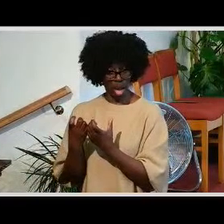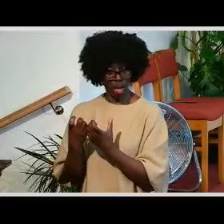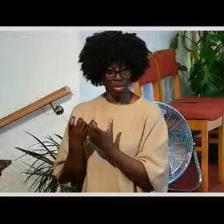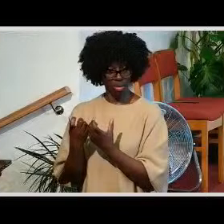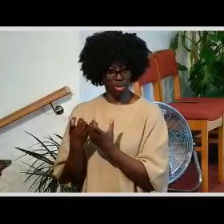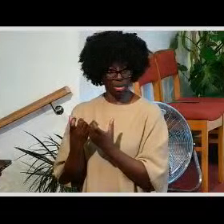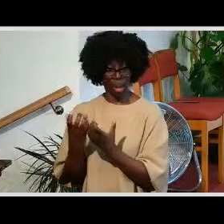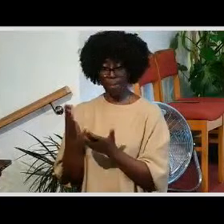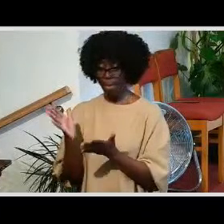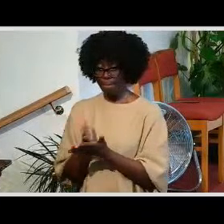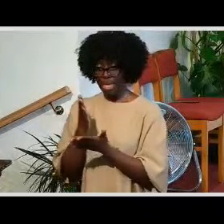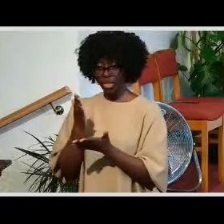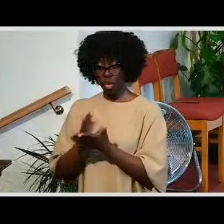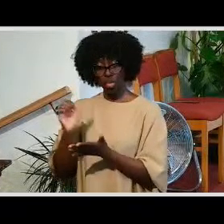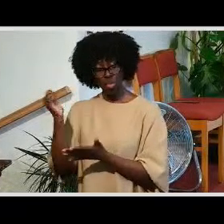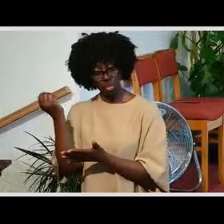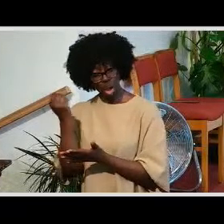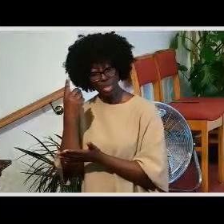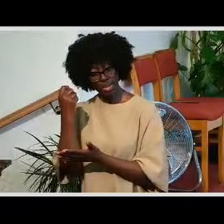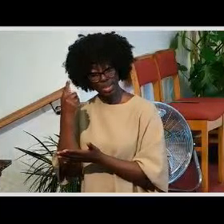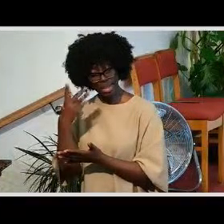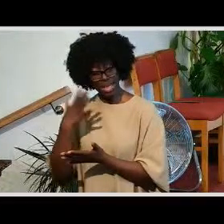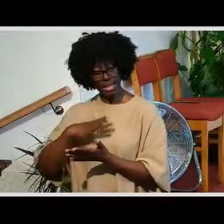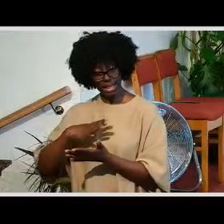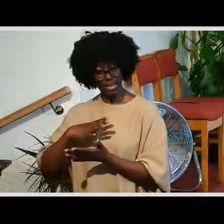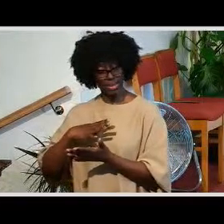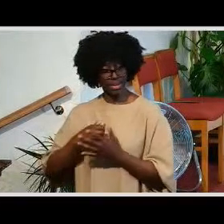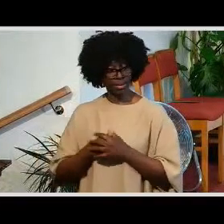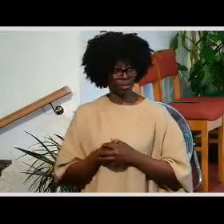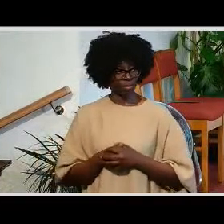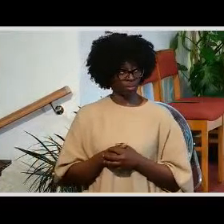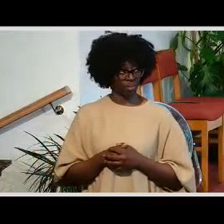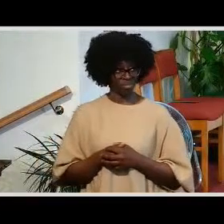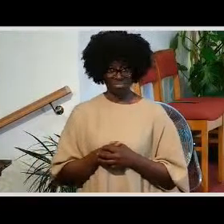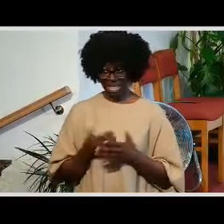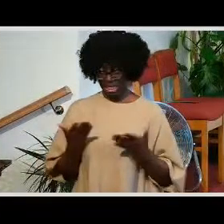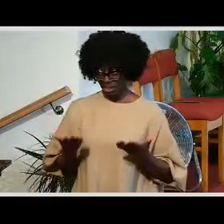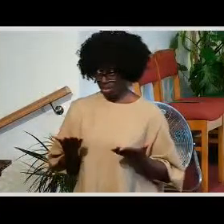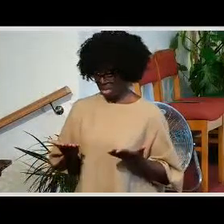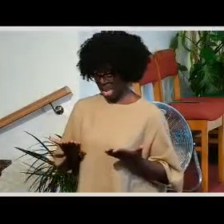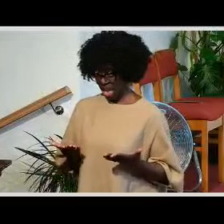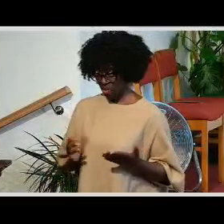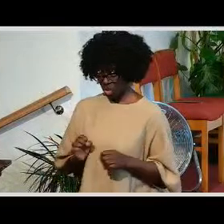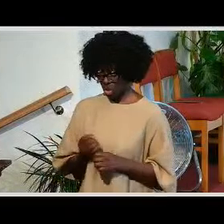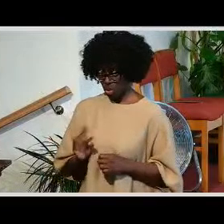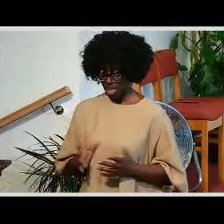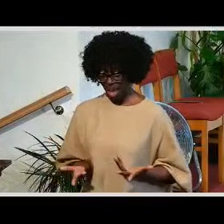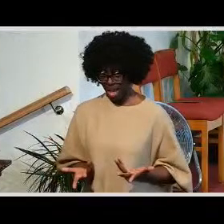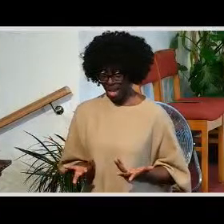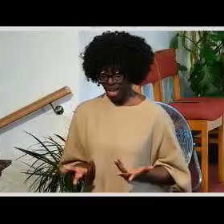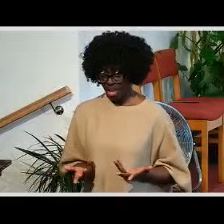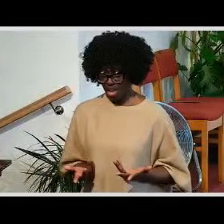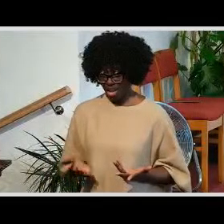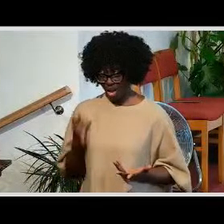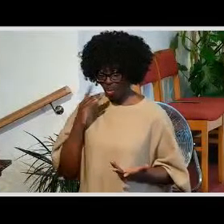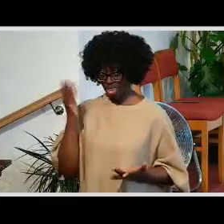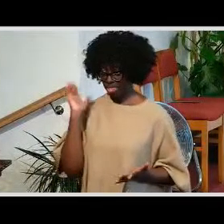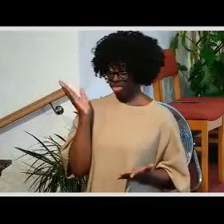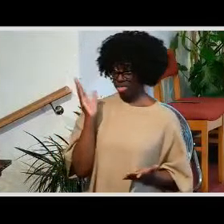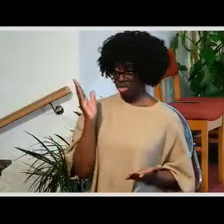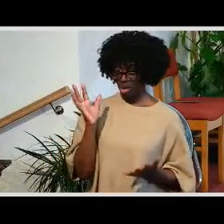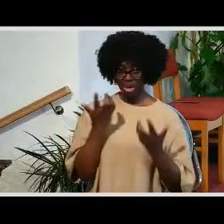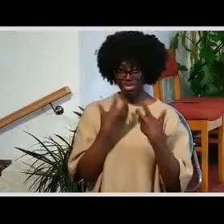participate, we allow for their condition. We don't do that at the moment. Sometimes the Sabbath school gets so technical that even I get a little